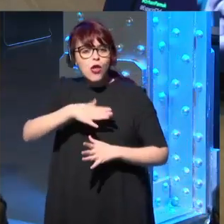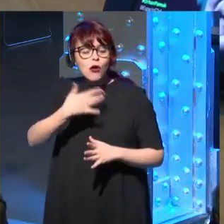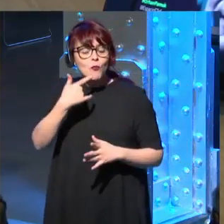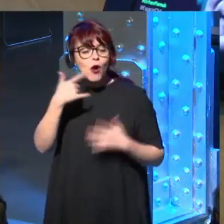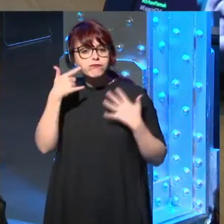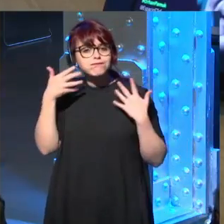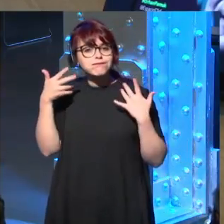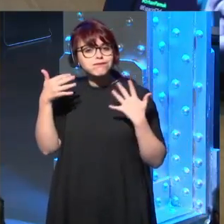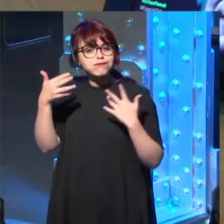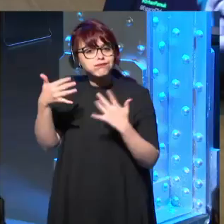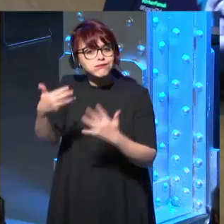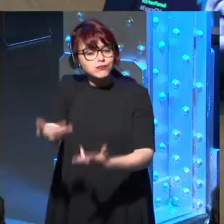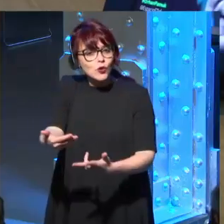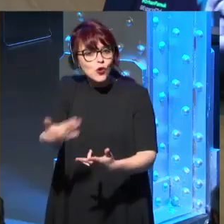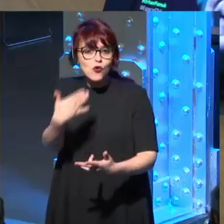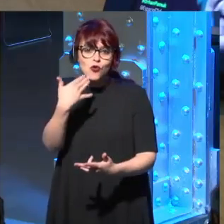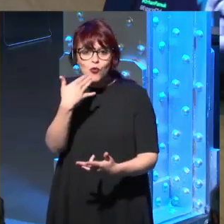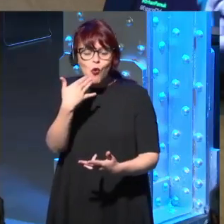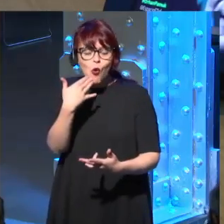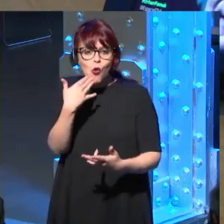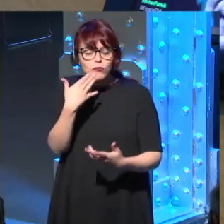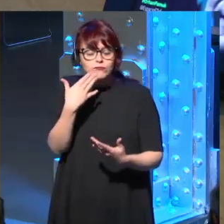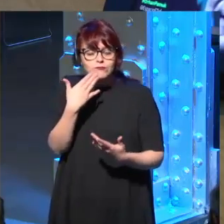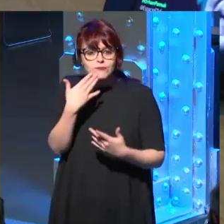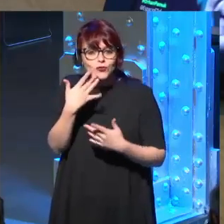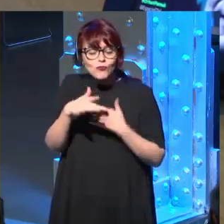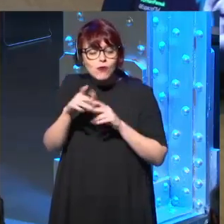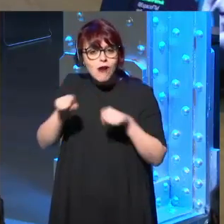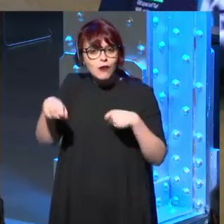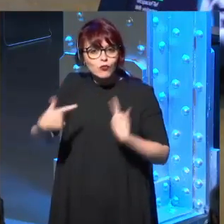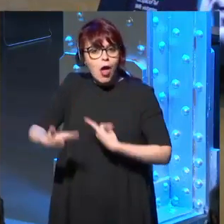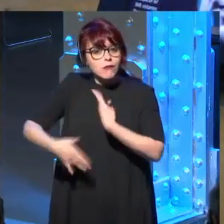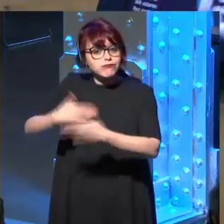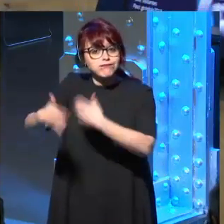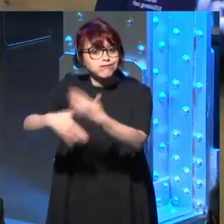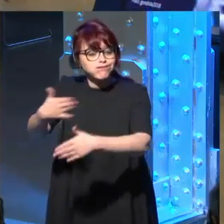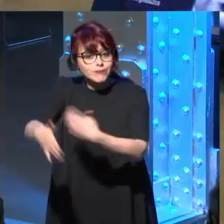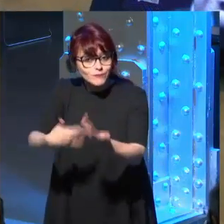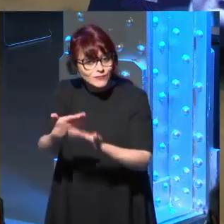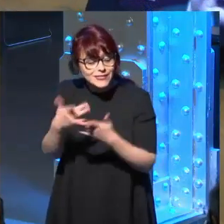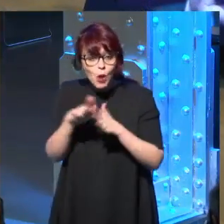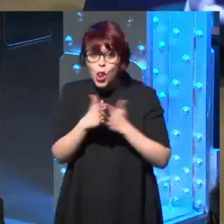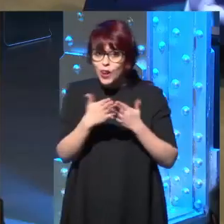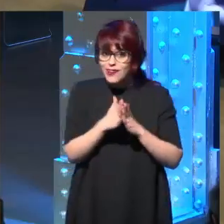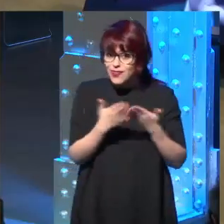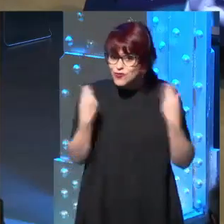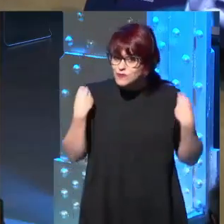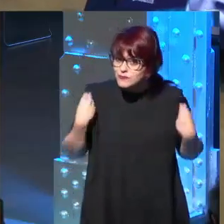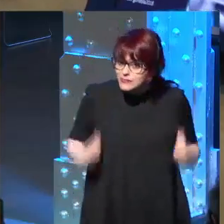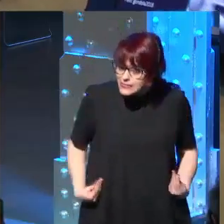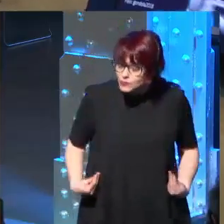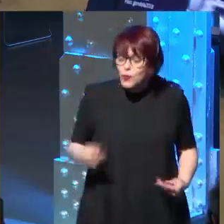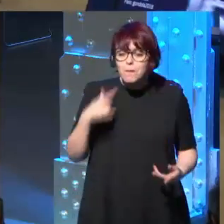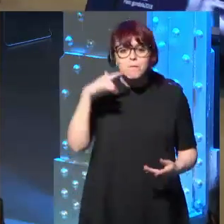by itself as it had been written by itself. That is the case of this book, isn't